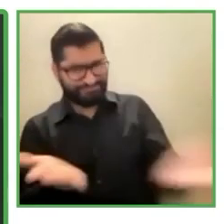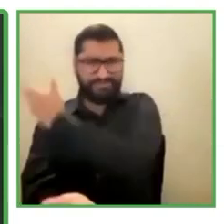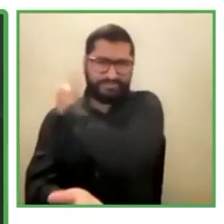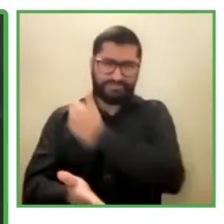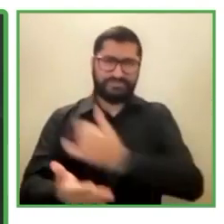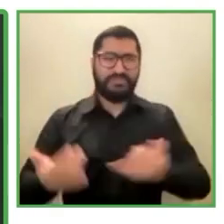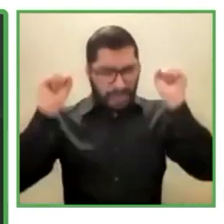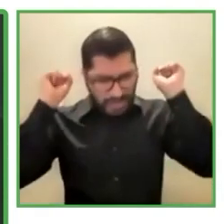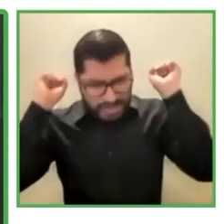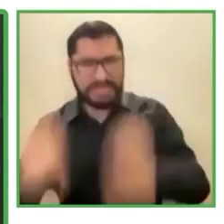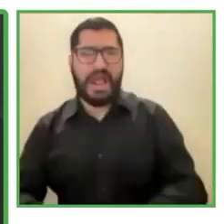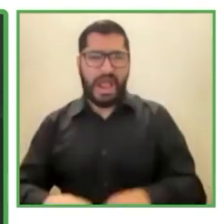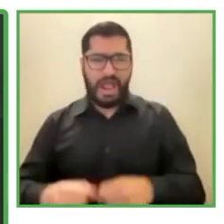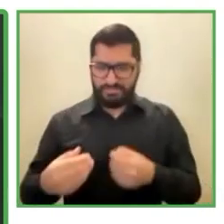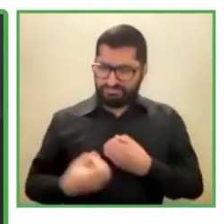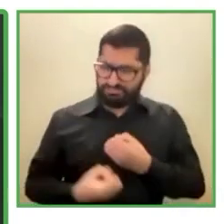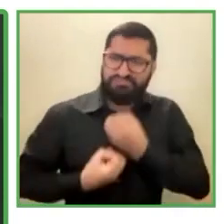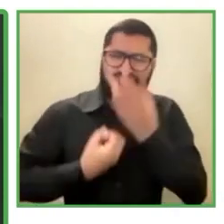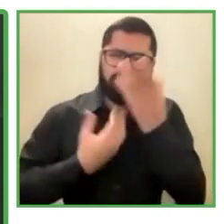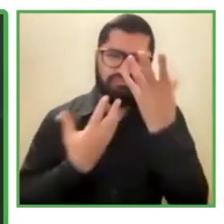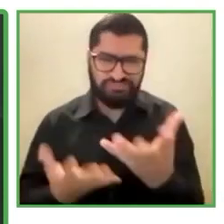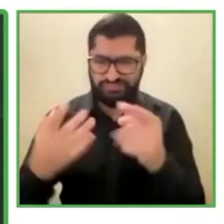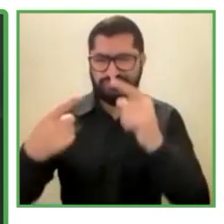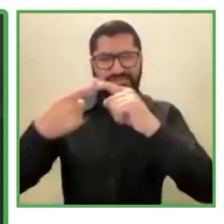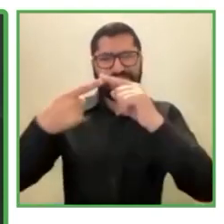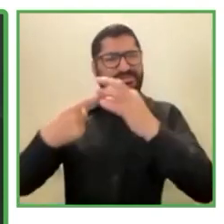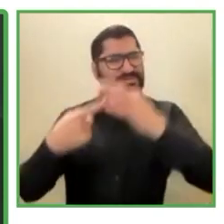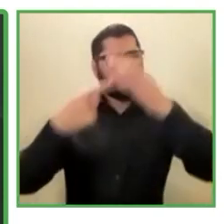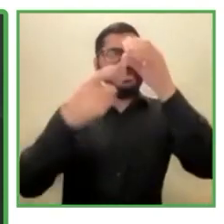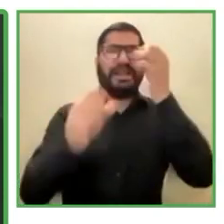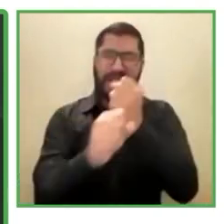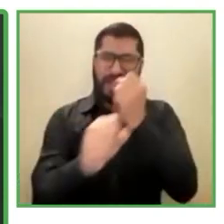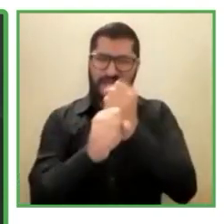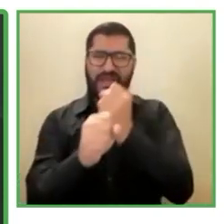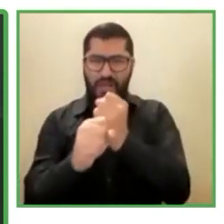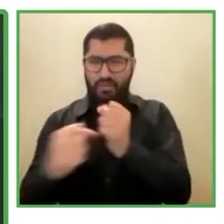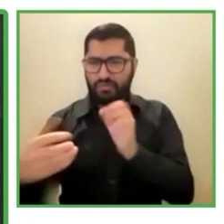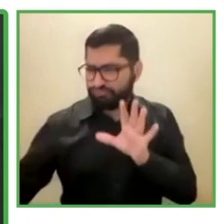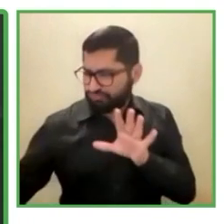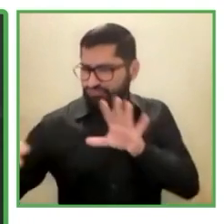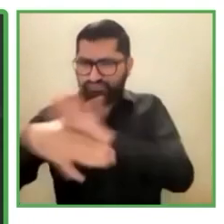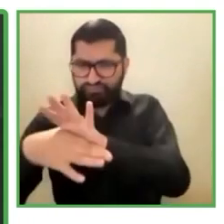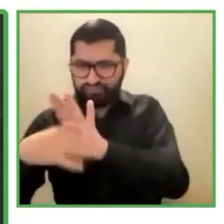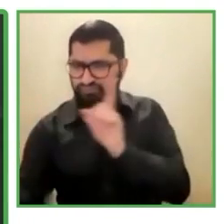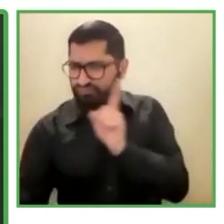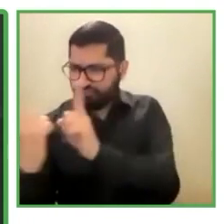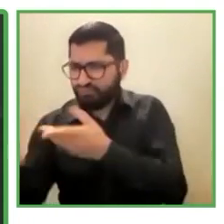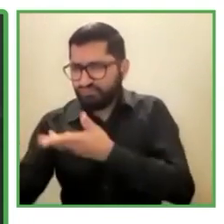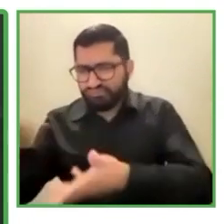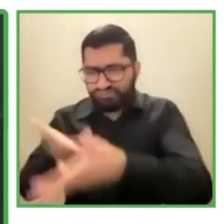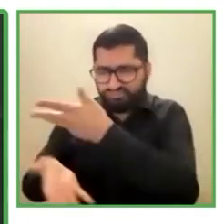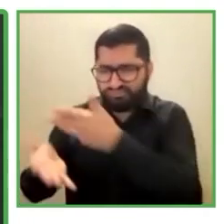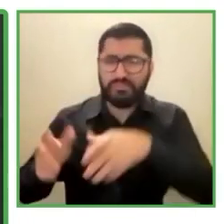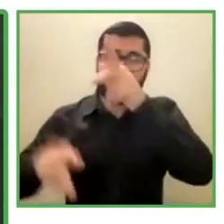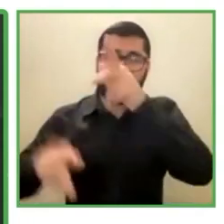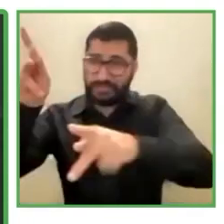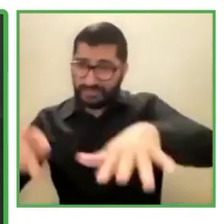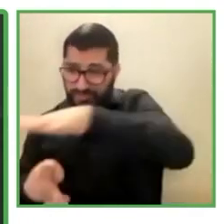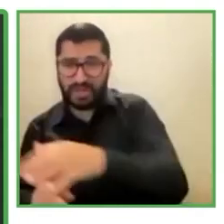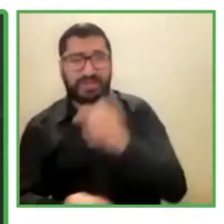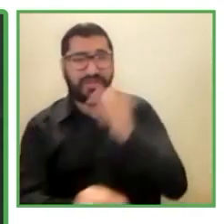by highlighting that it's essential to work together through the social dialogue with workers, the employers, and